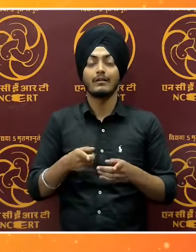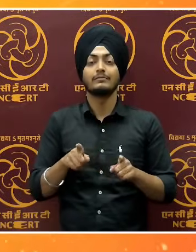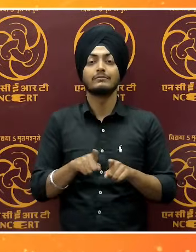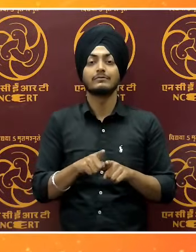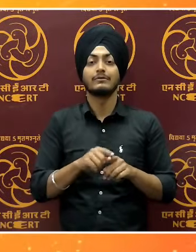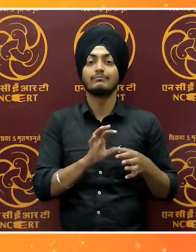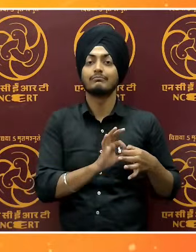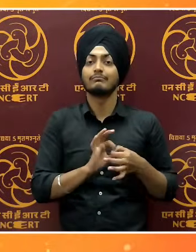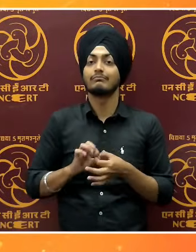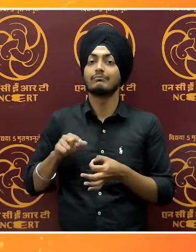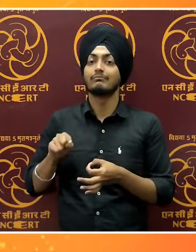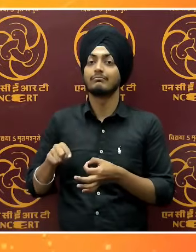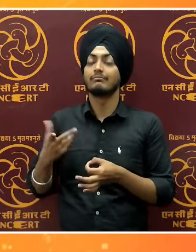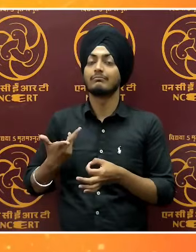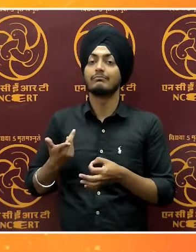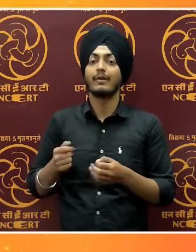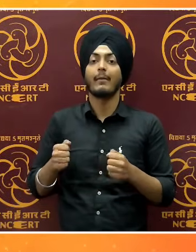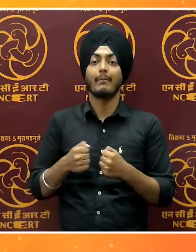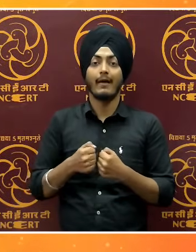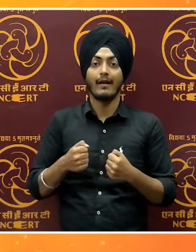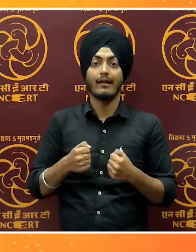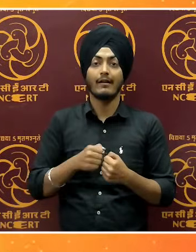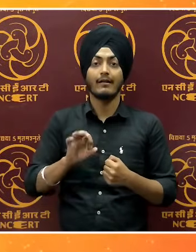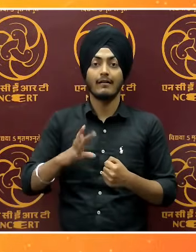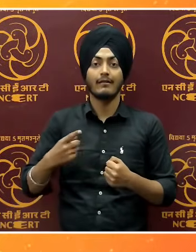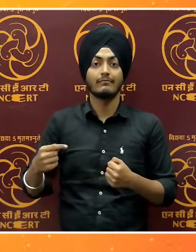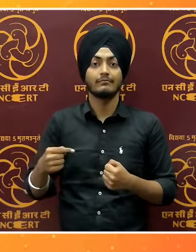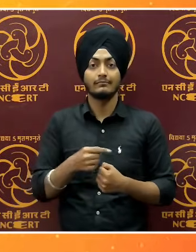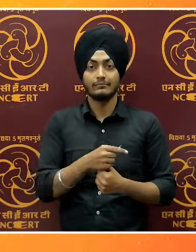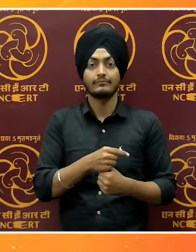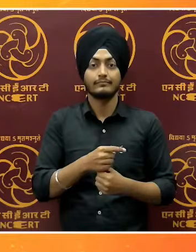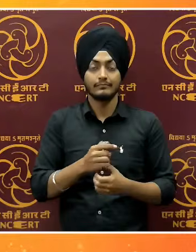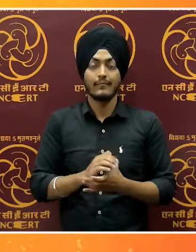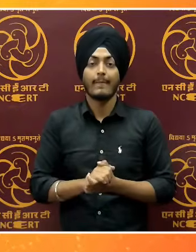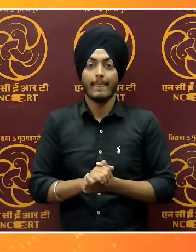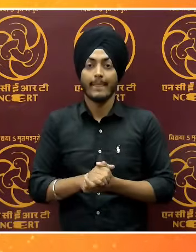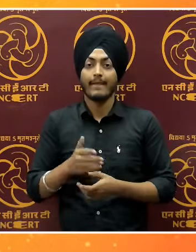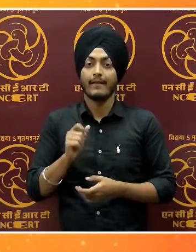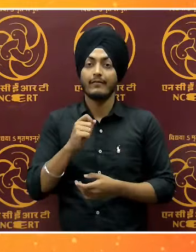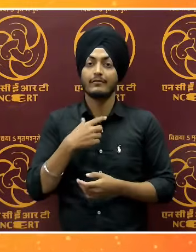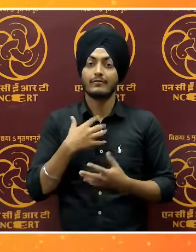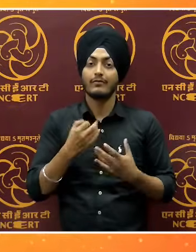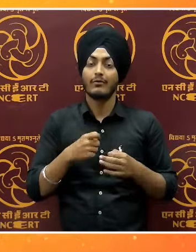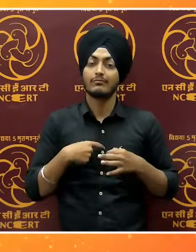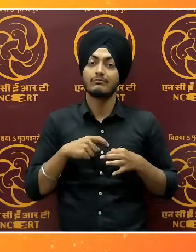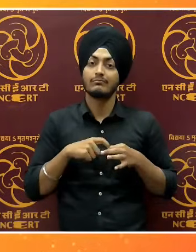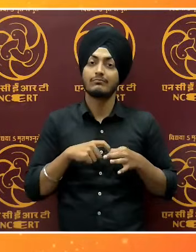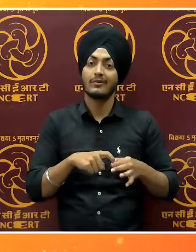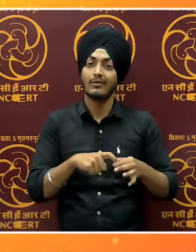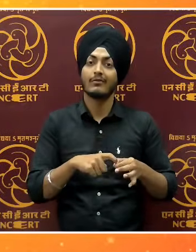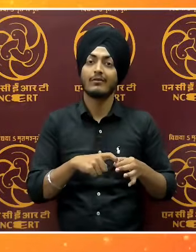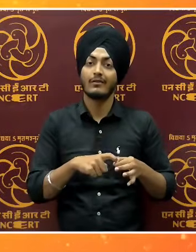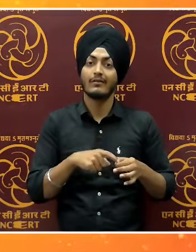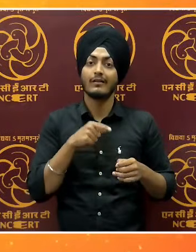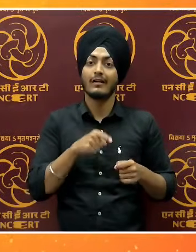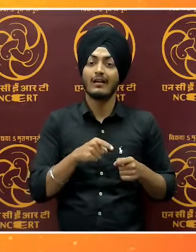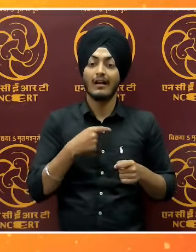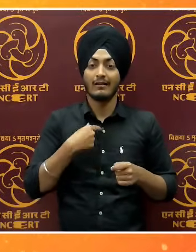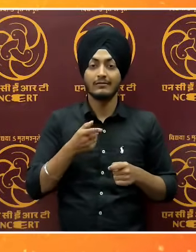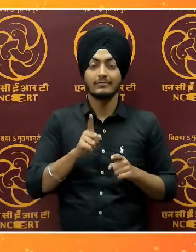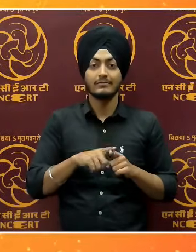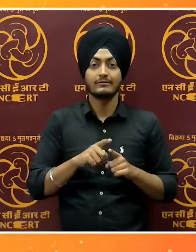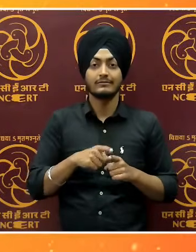effect of electric current. Okay, sir. So, the first question which I want to ask you, can you explain the expected behavior